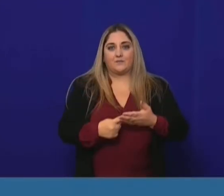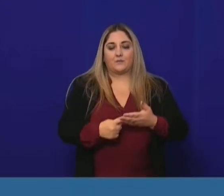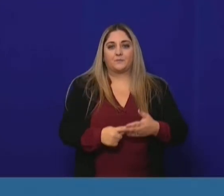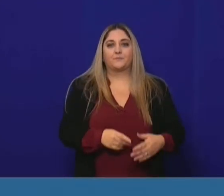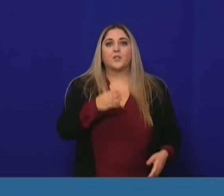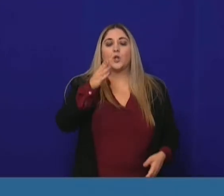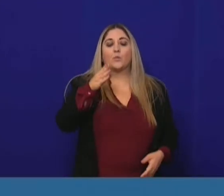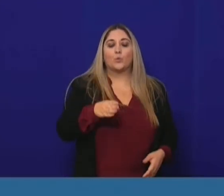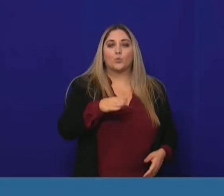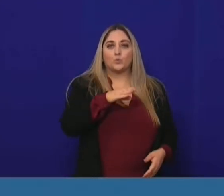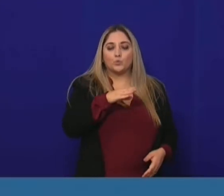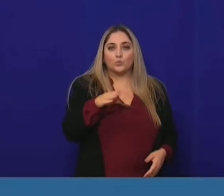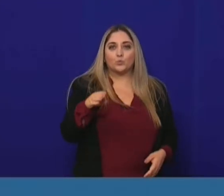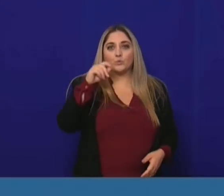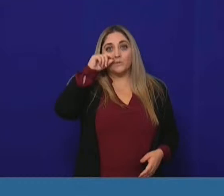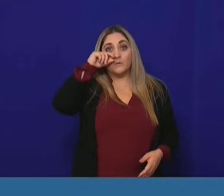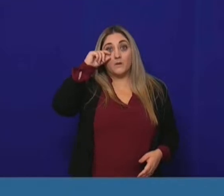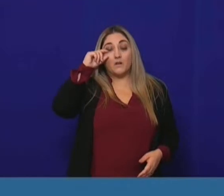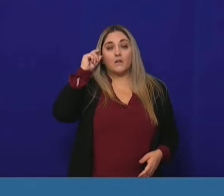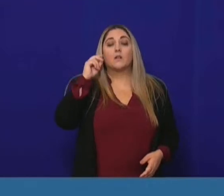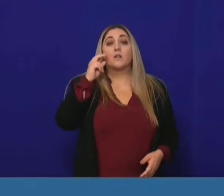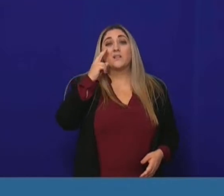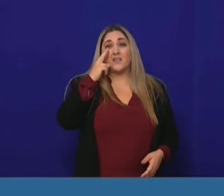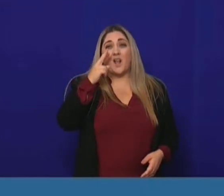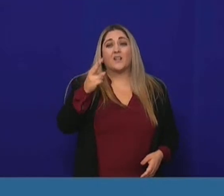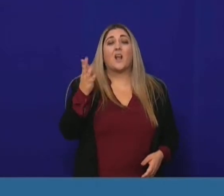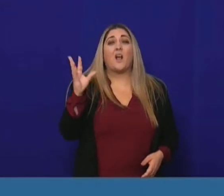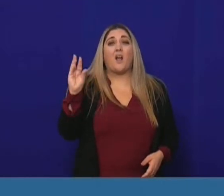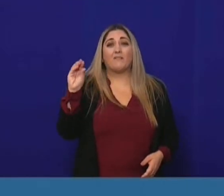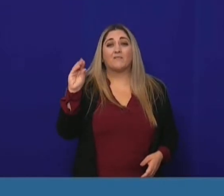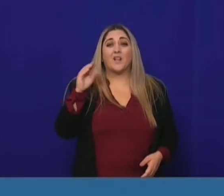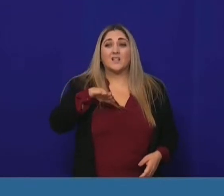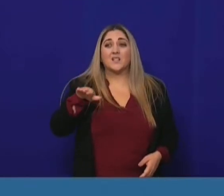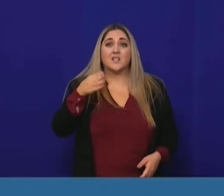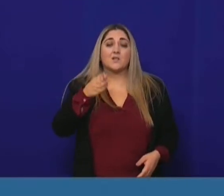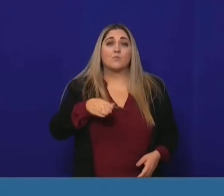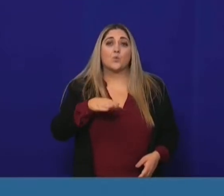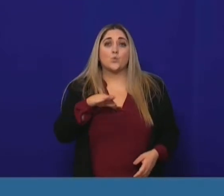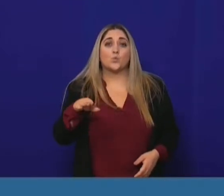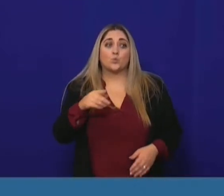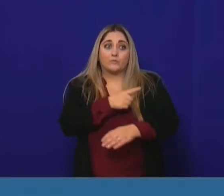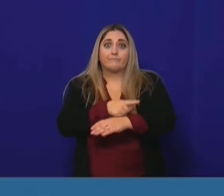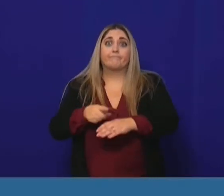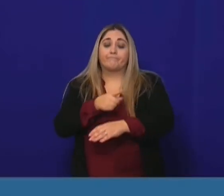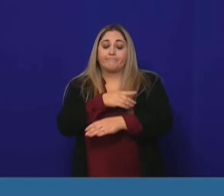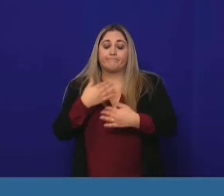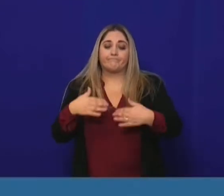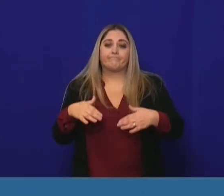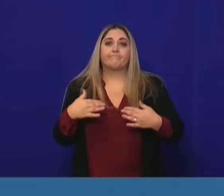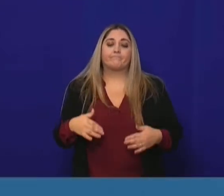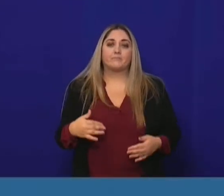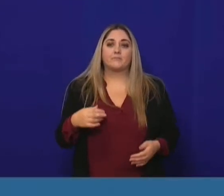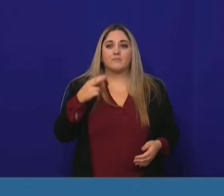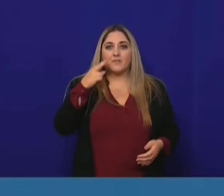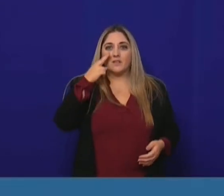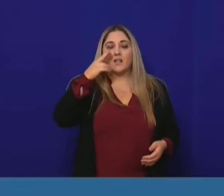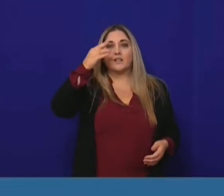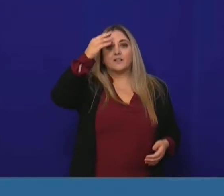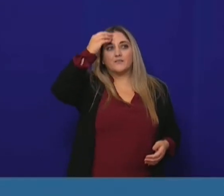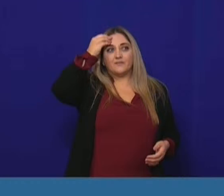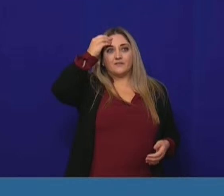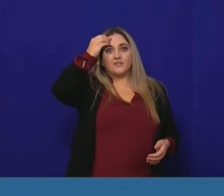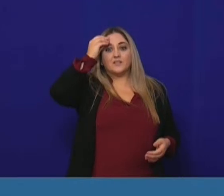imwiet qegħdin naraw li qed ikollna numru ta' imwiet kull ġimgħa u dan ikun qed jindika wkoll ġeneralment xi jkun qed